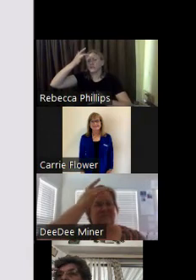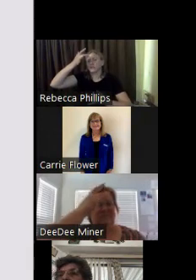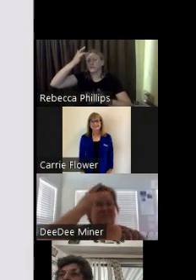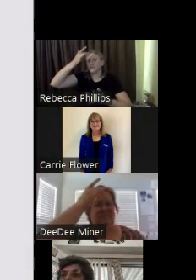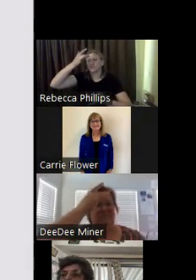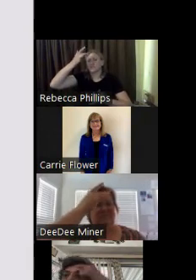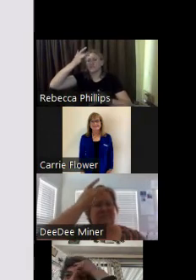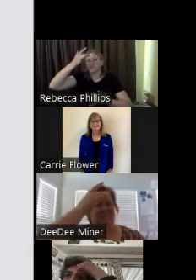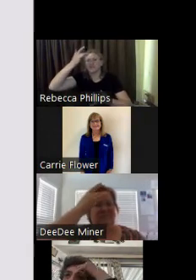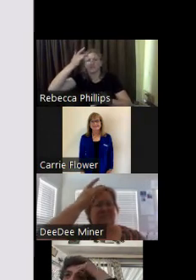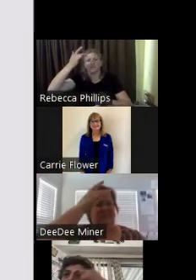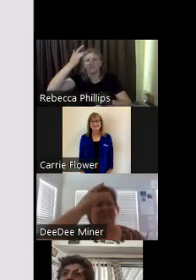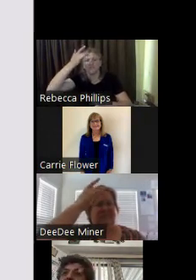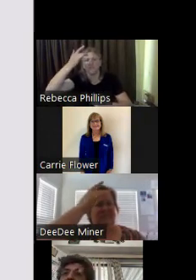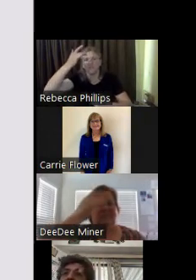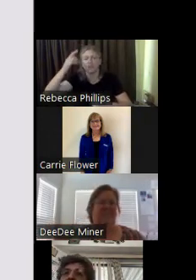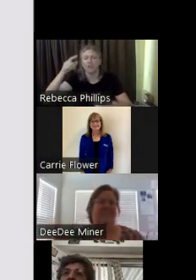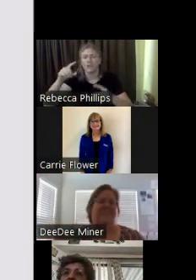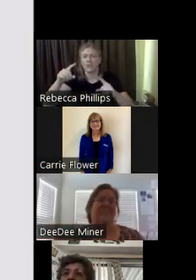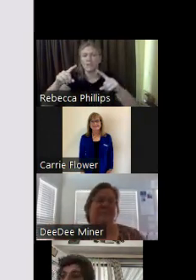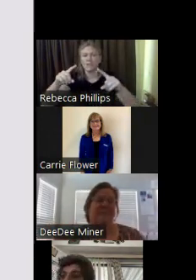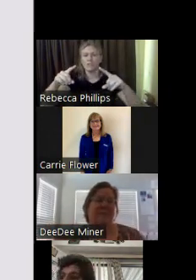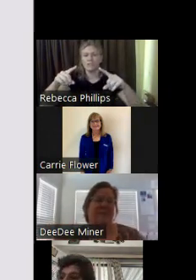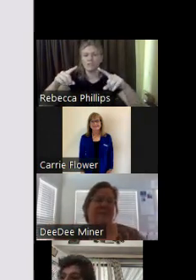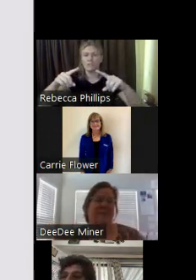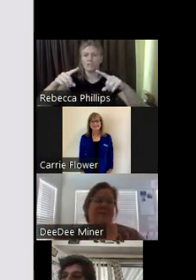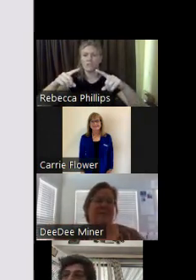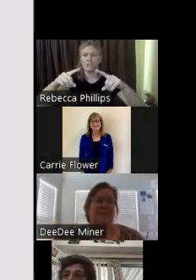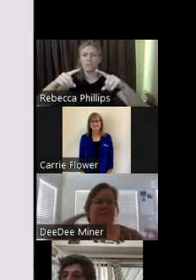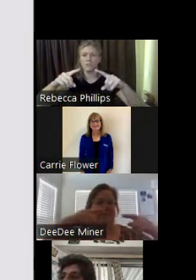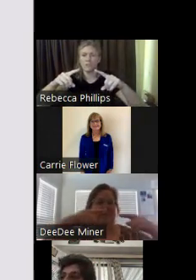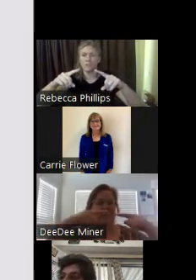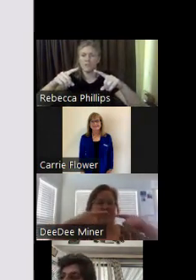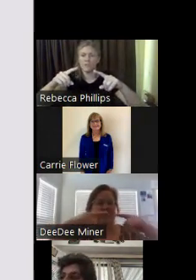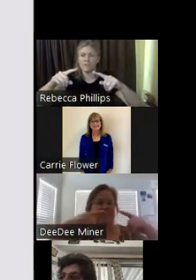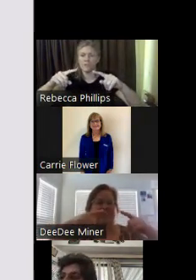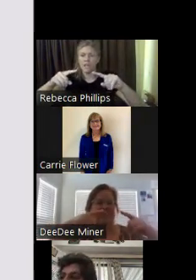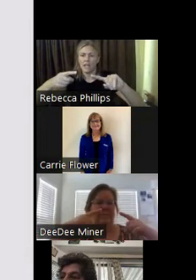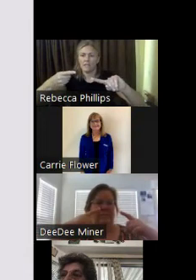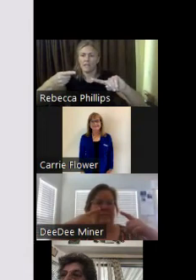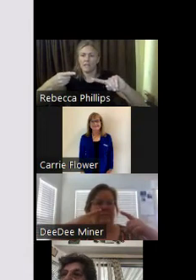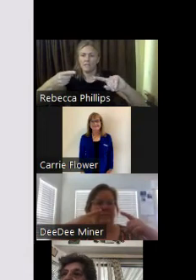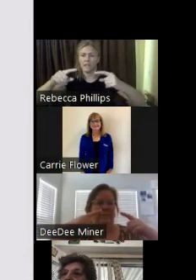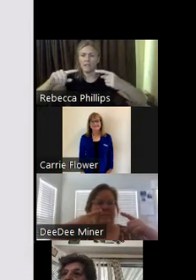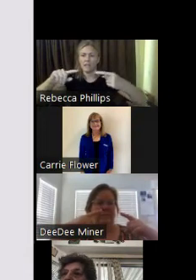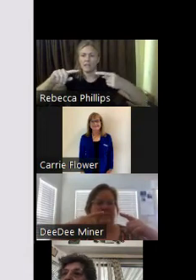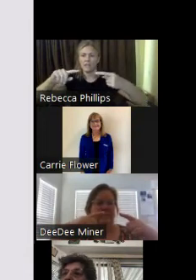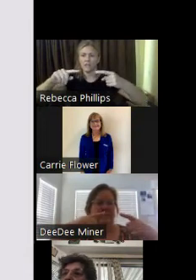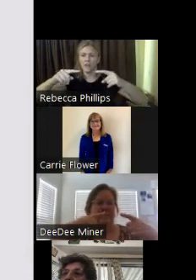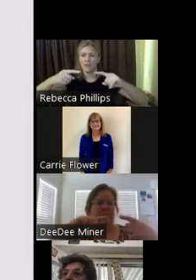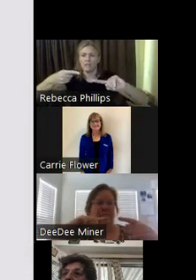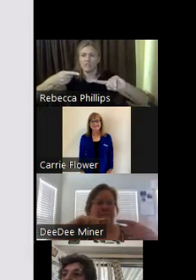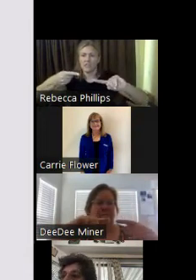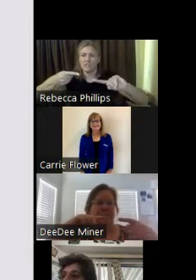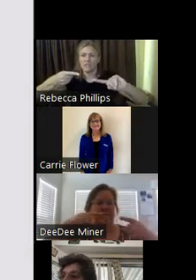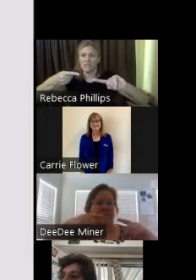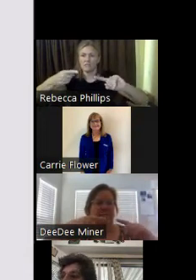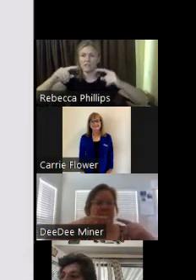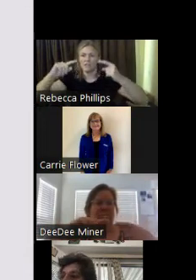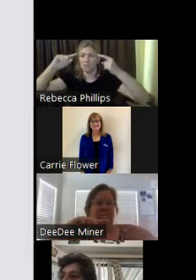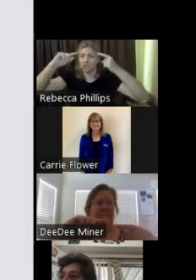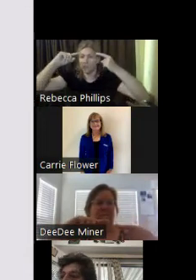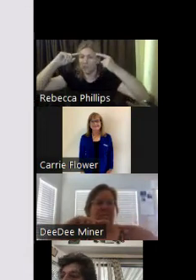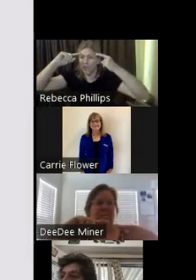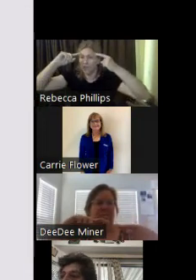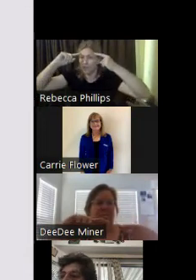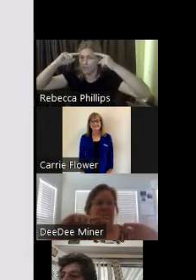Sick, and you just kind of do little circles. Sick. Hurt is you're using your two pointer fingers, and it's kind of like going opposite directions, almost like a